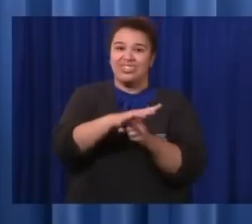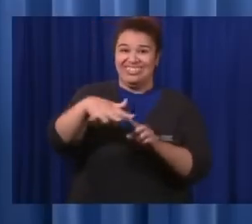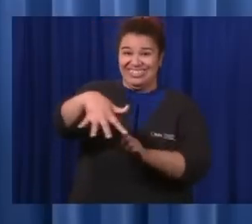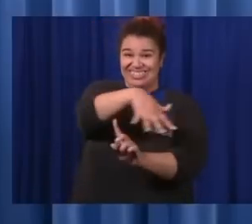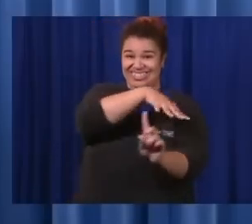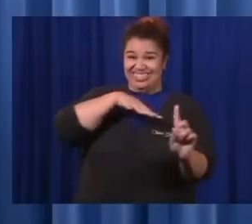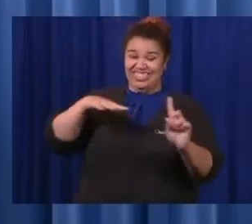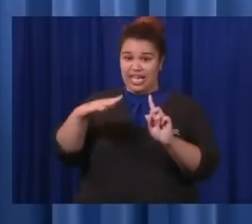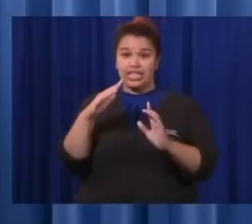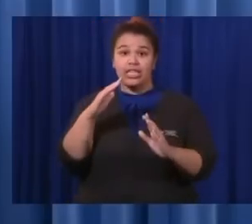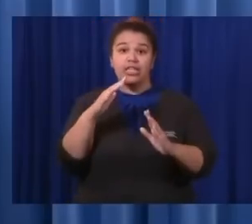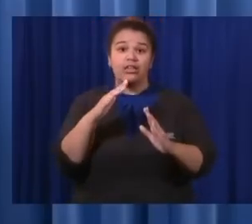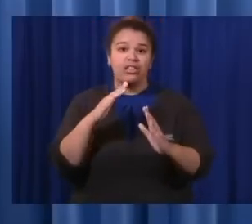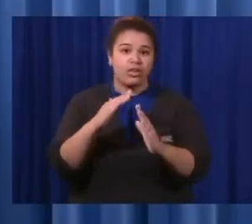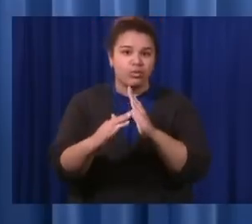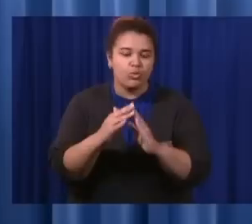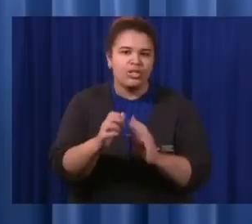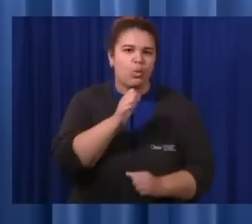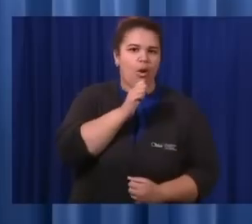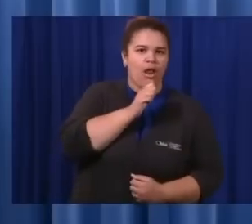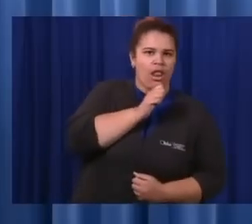EPA?